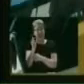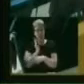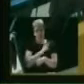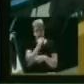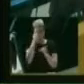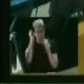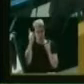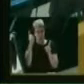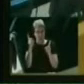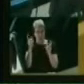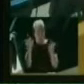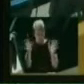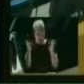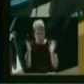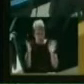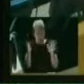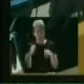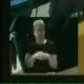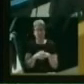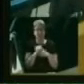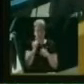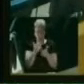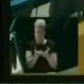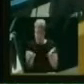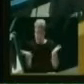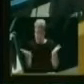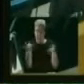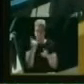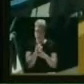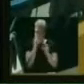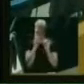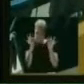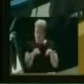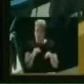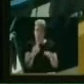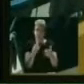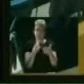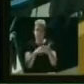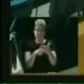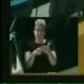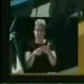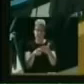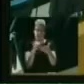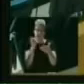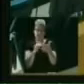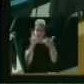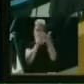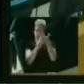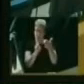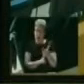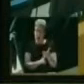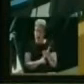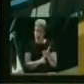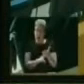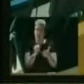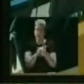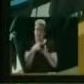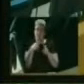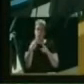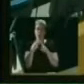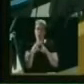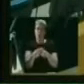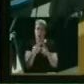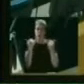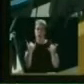Education. It is before you in legal form. It even states within it that it is a contract that is what we refer to